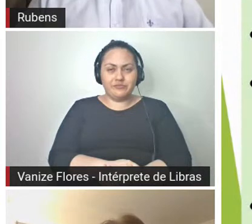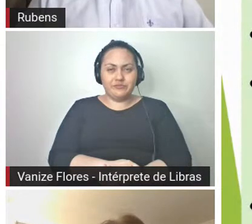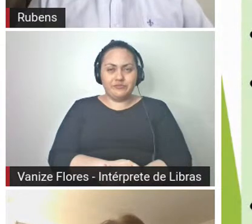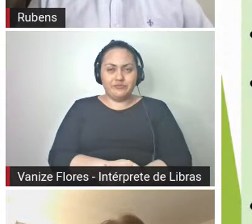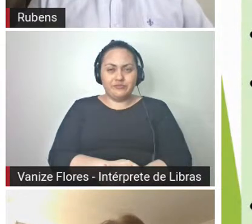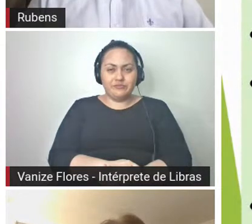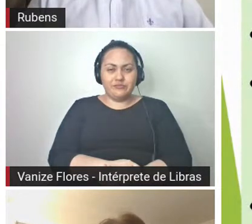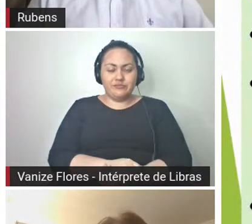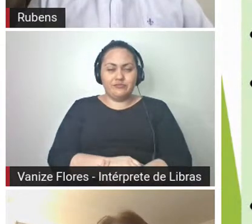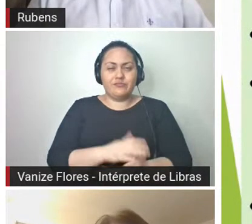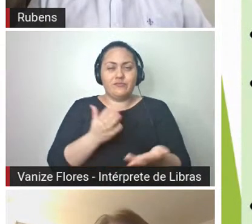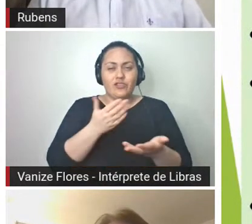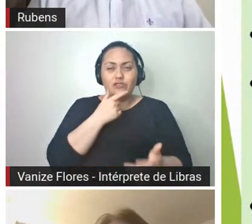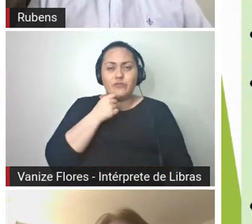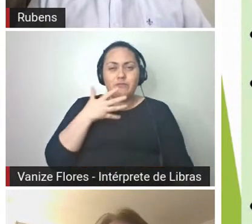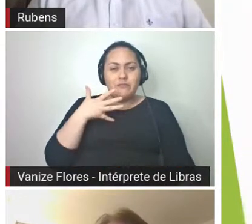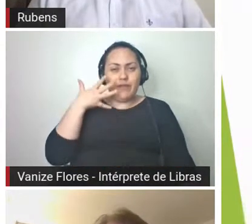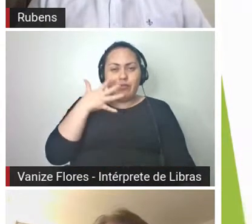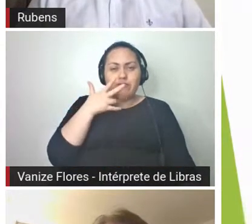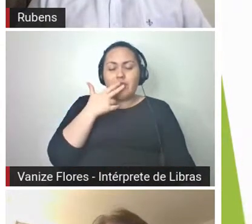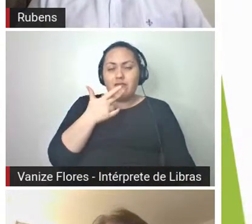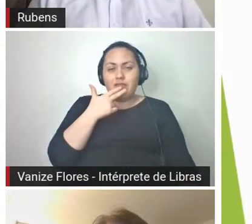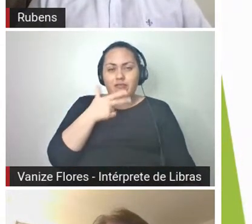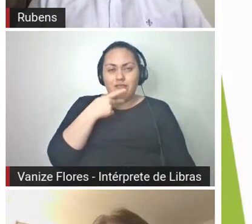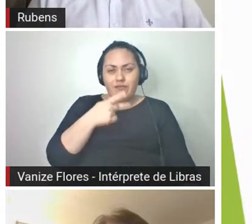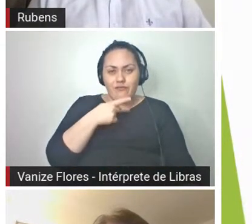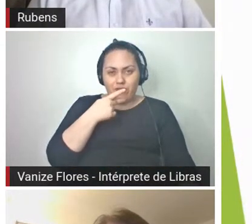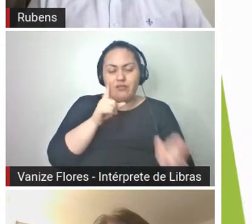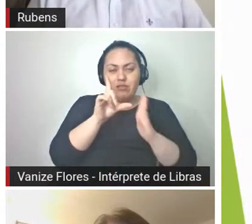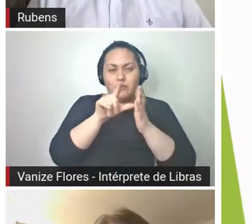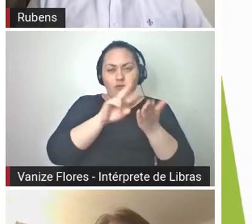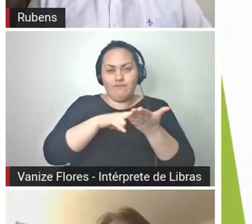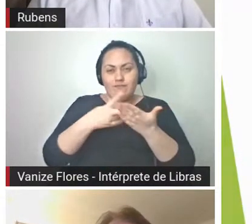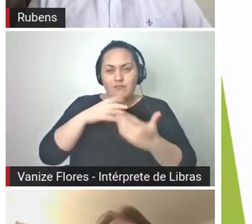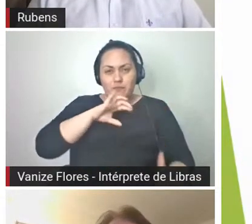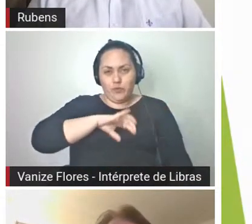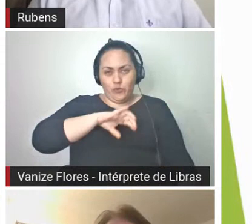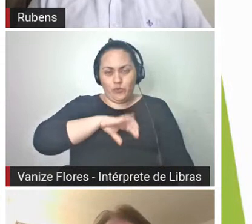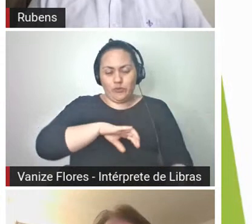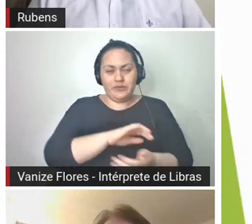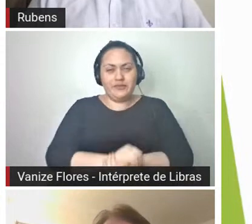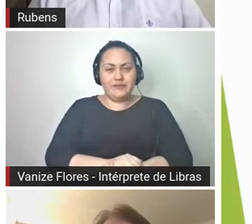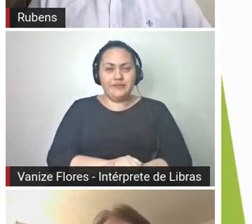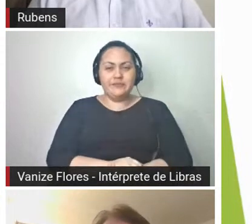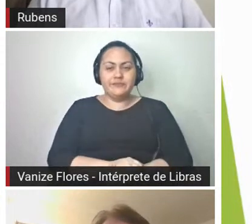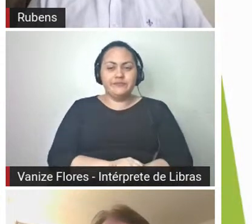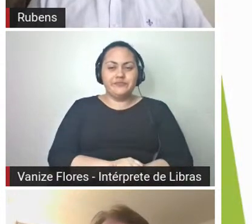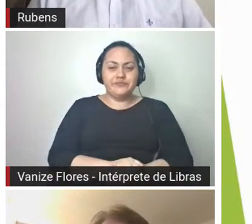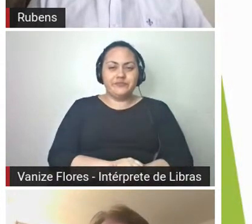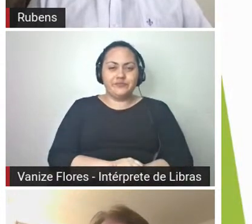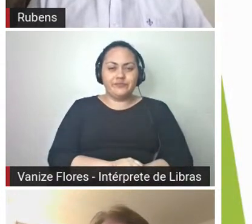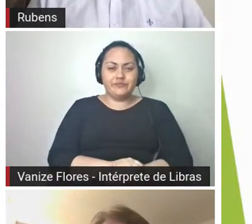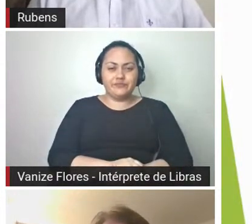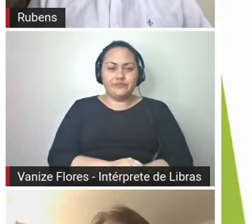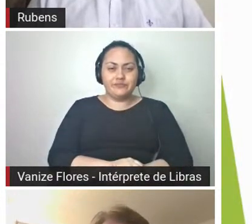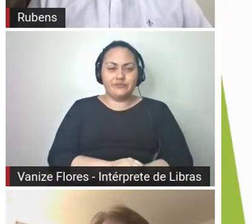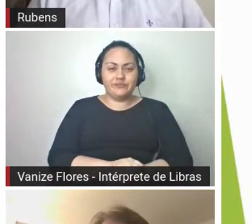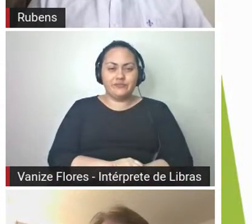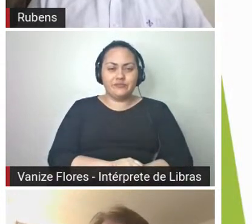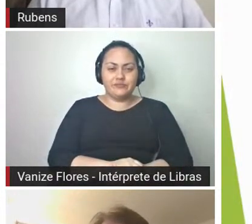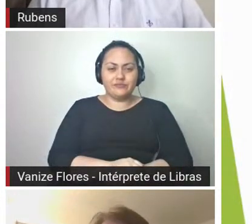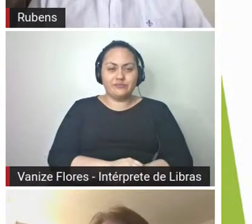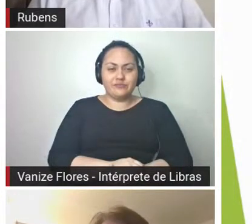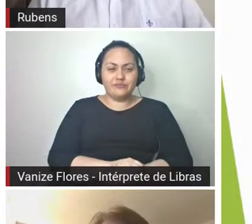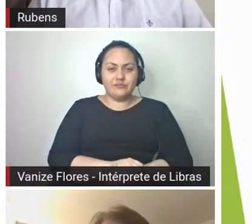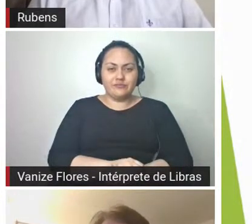are data from the United States at an organization. I will